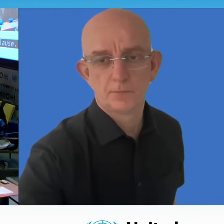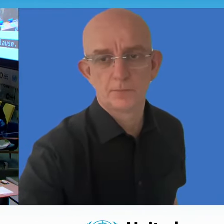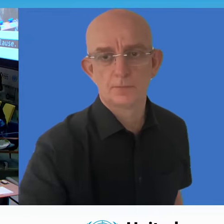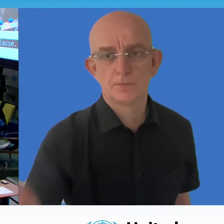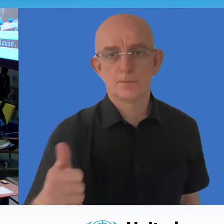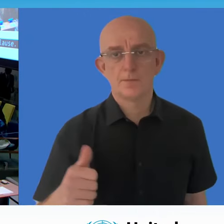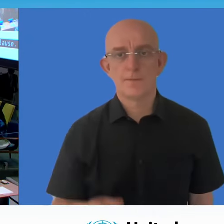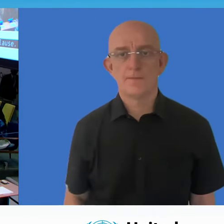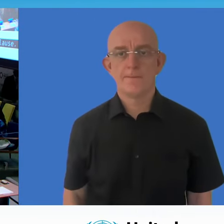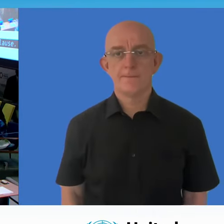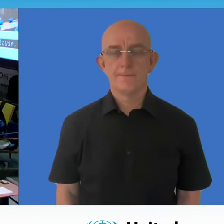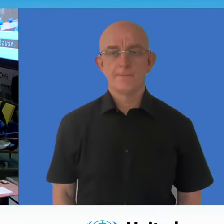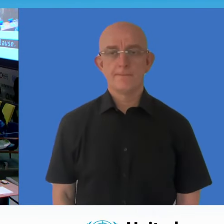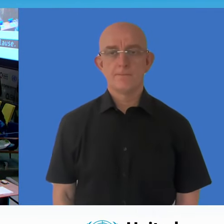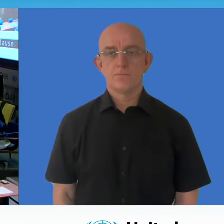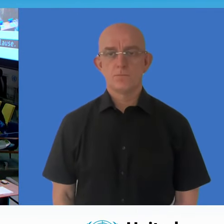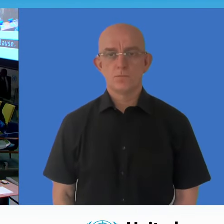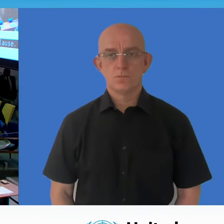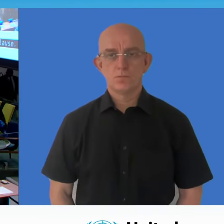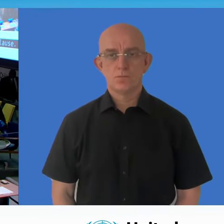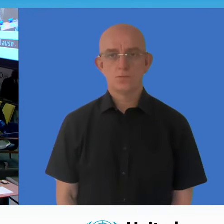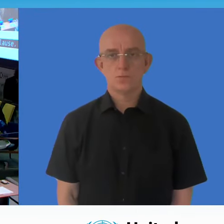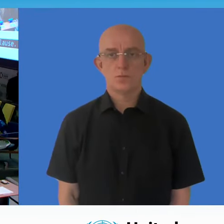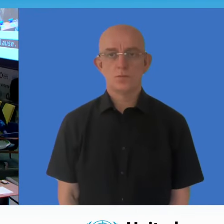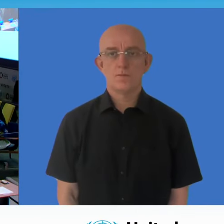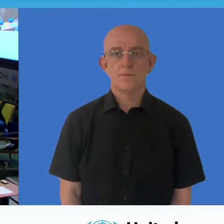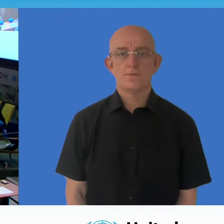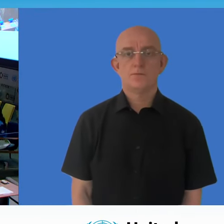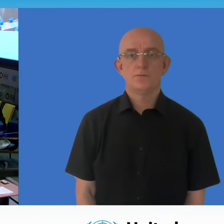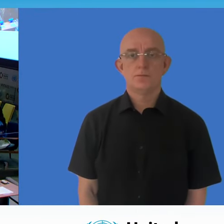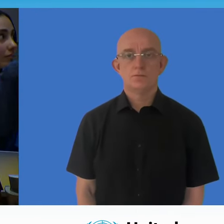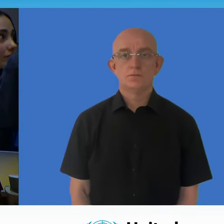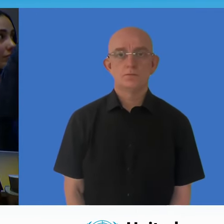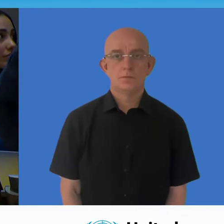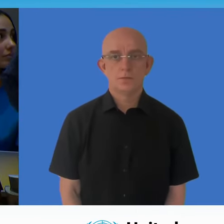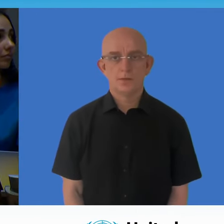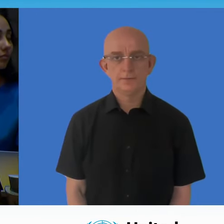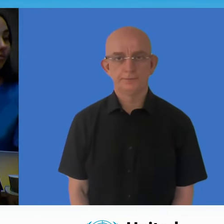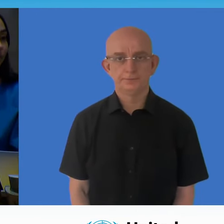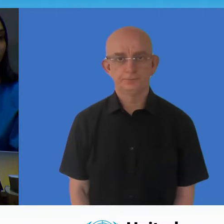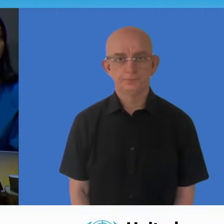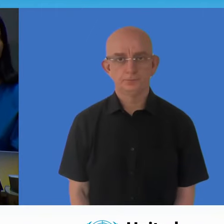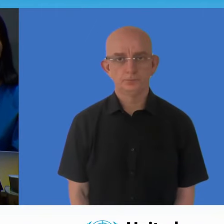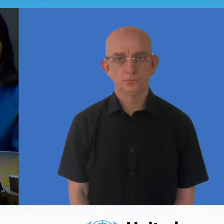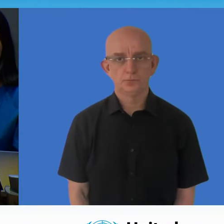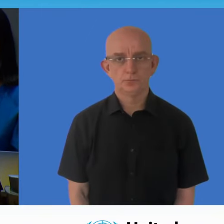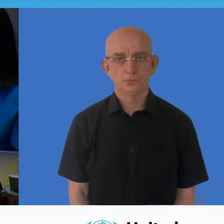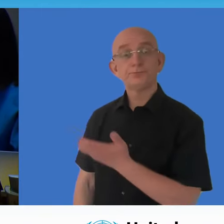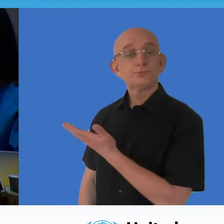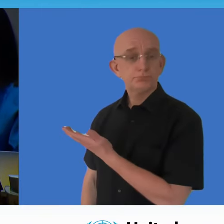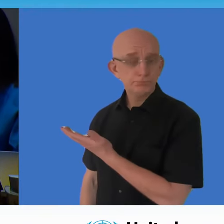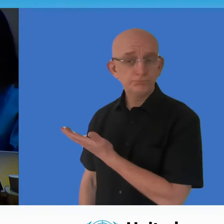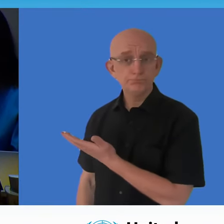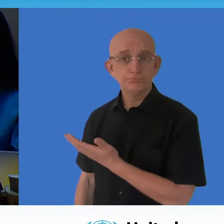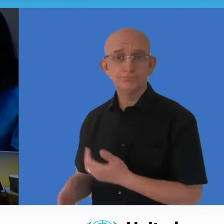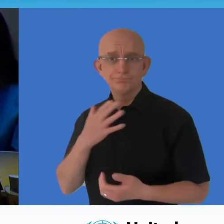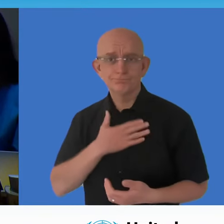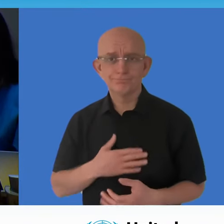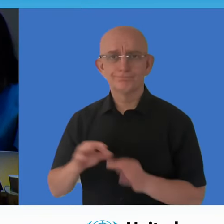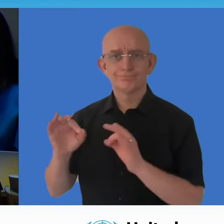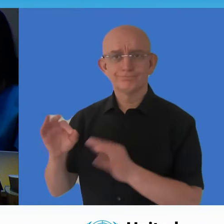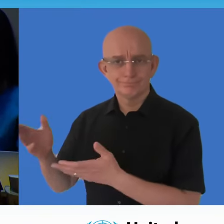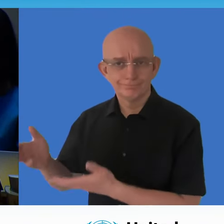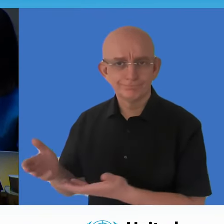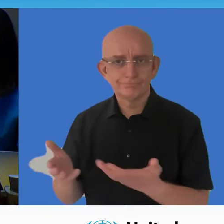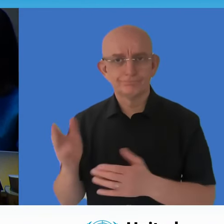Okay. Invito ahora. I now invite to the forum to hear an address by the president of the